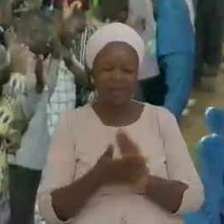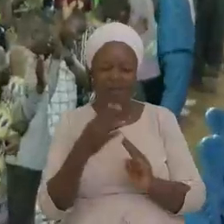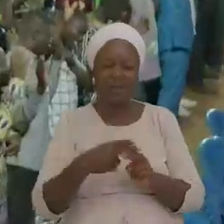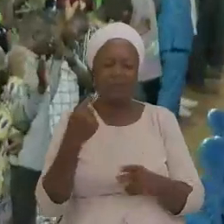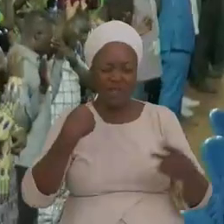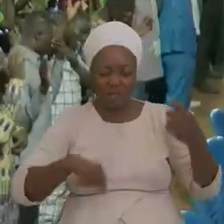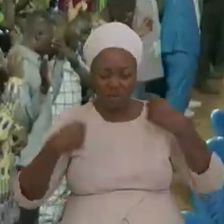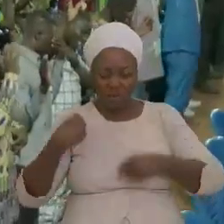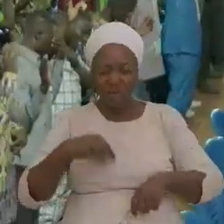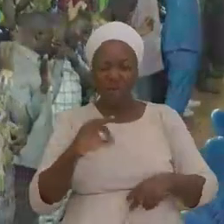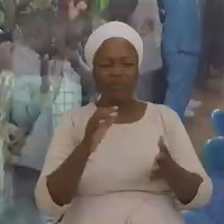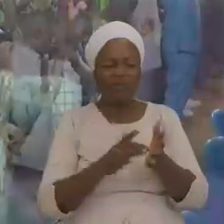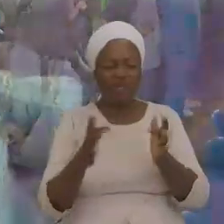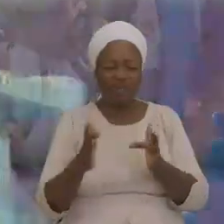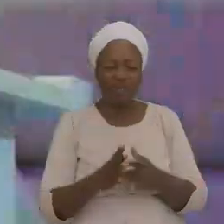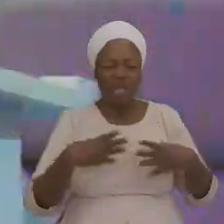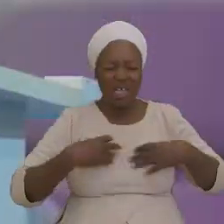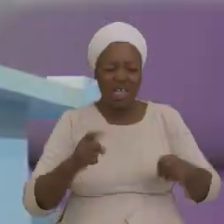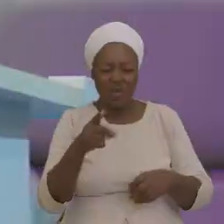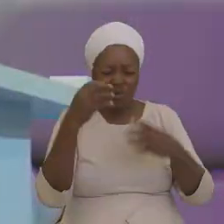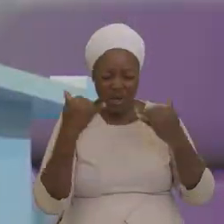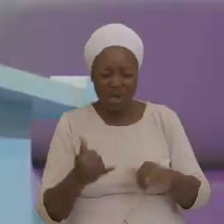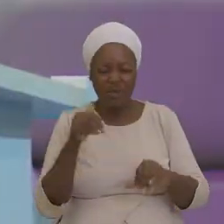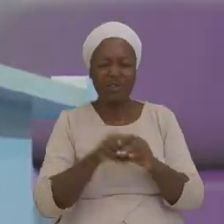of Jesus heal you now.